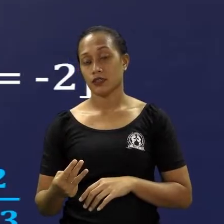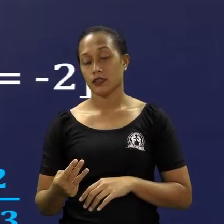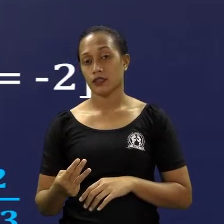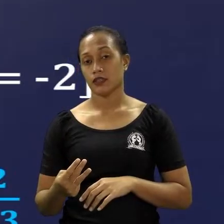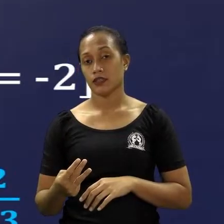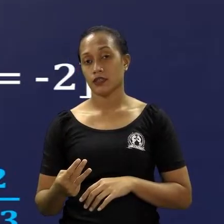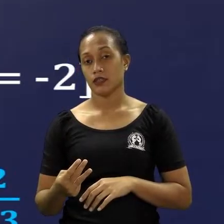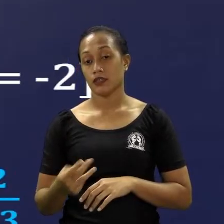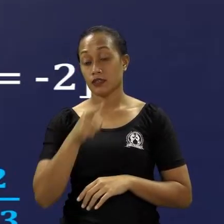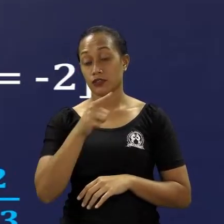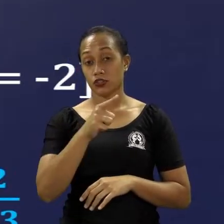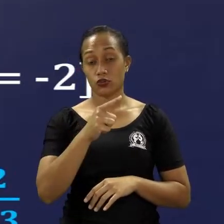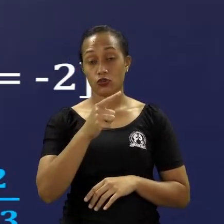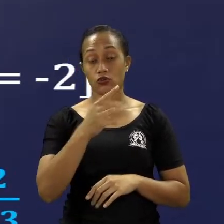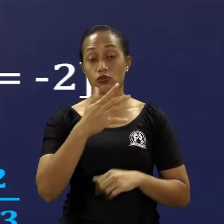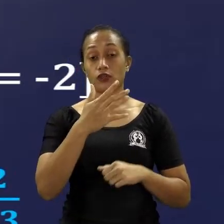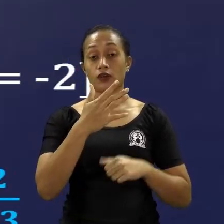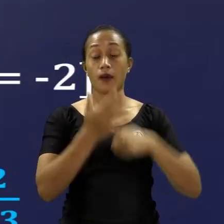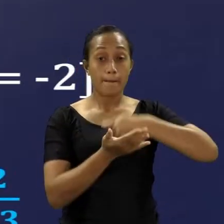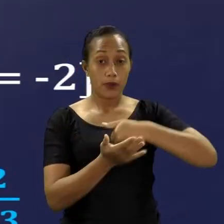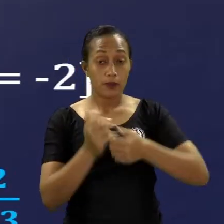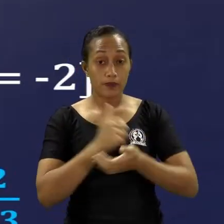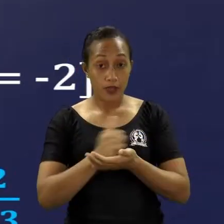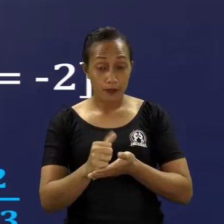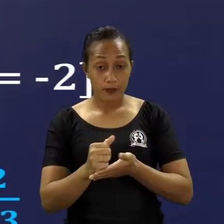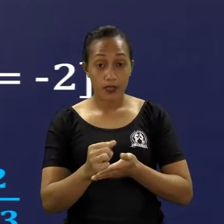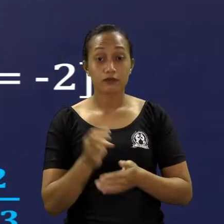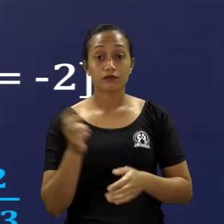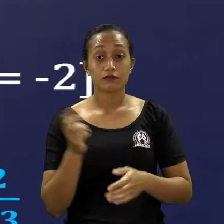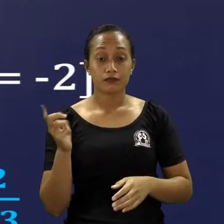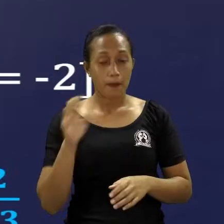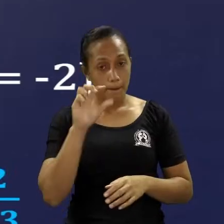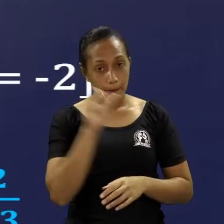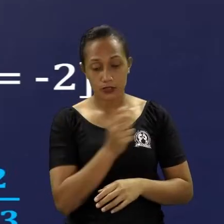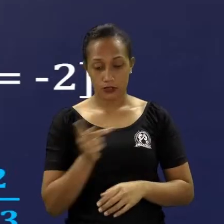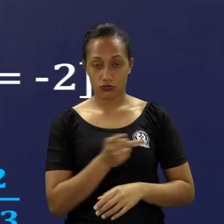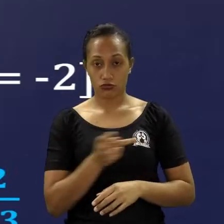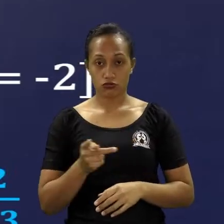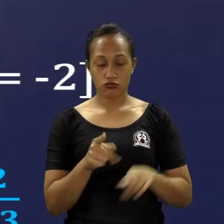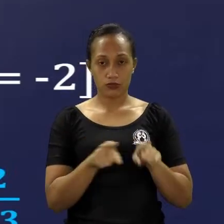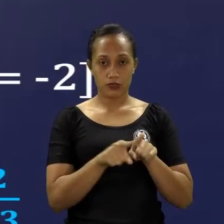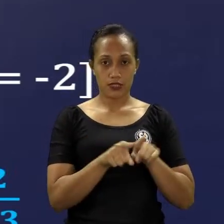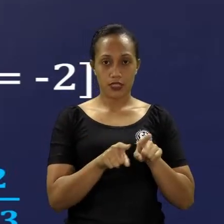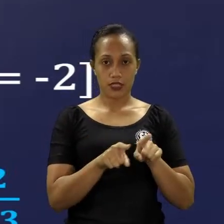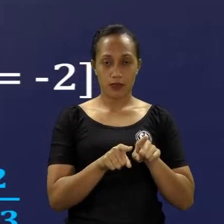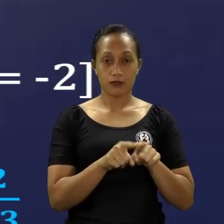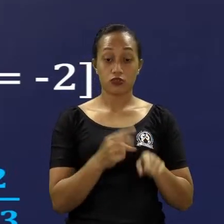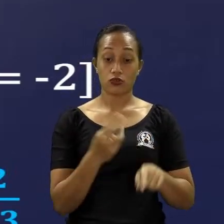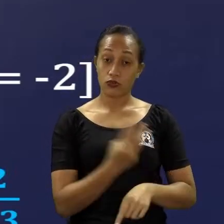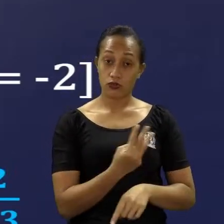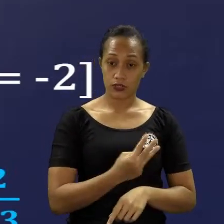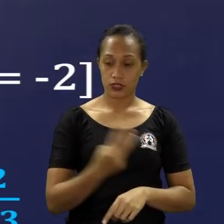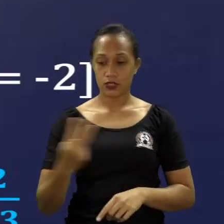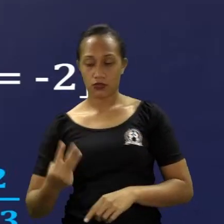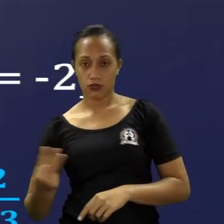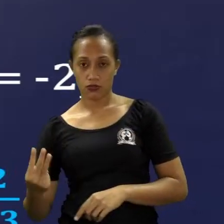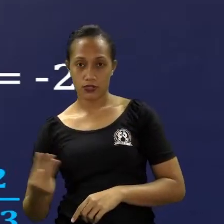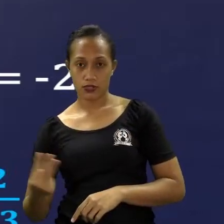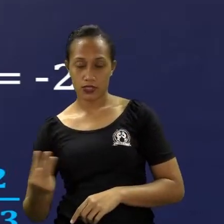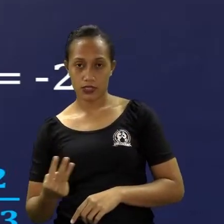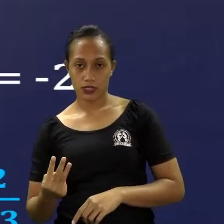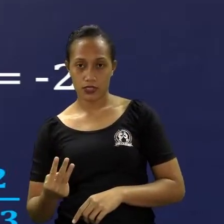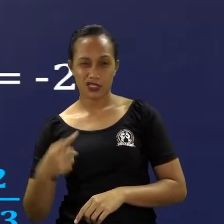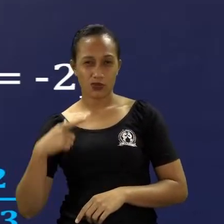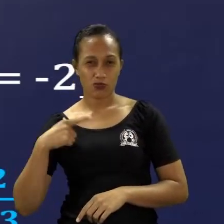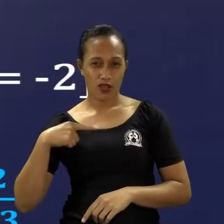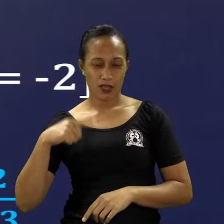Make the denominator 13 as they are the same. E se fulu tolu le numero pito I lalo le vaenga mea